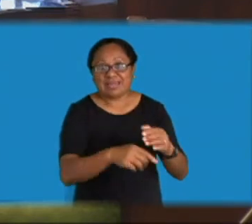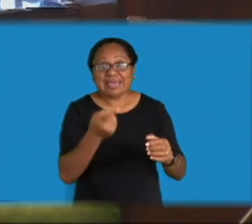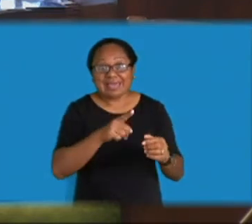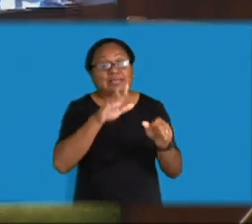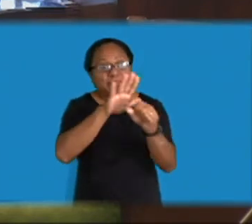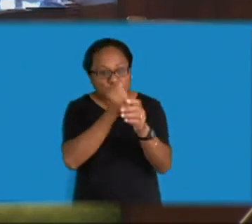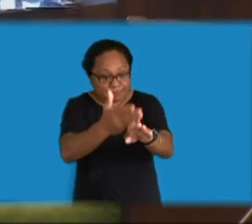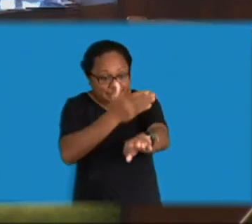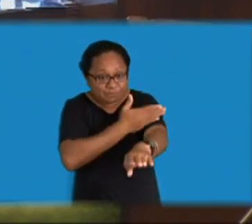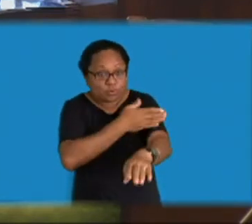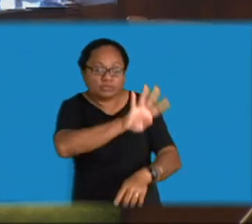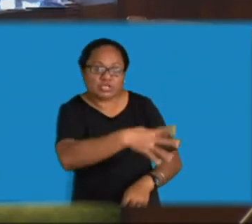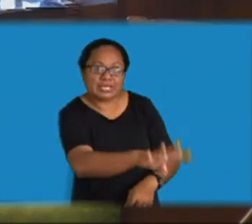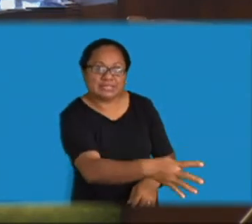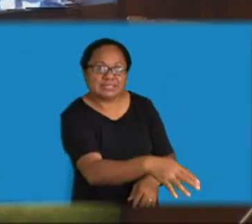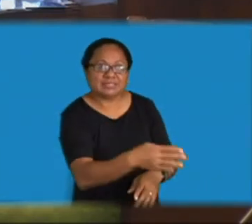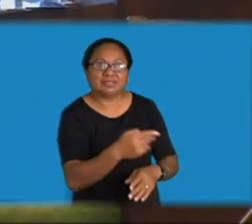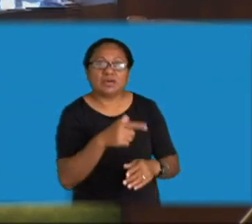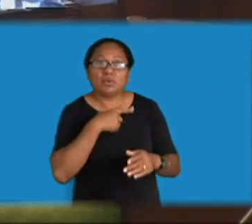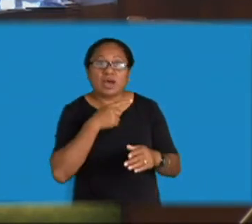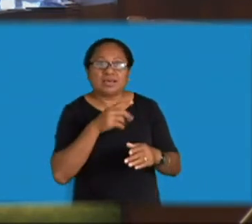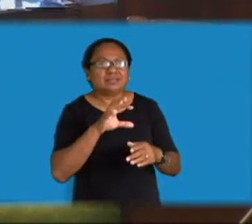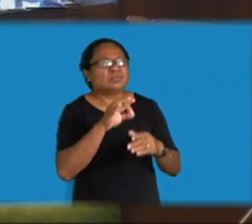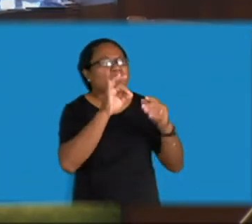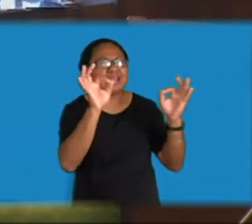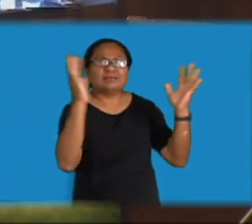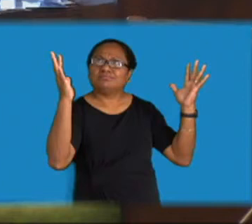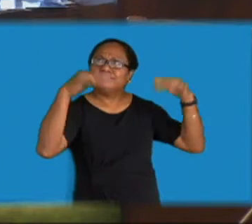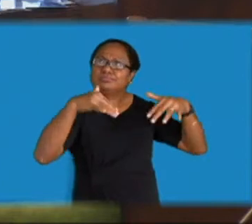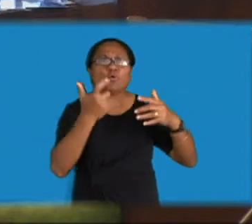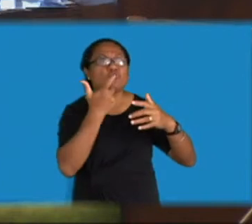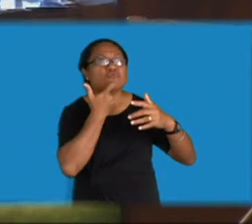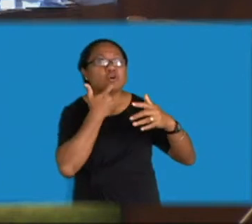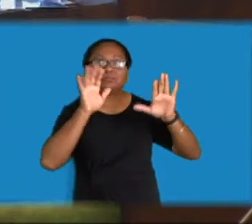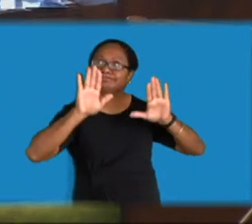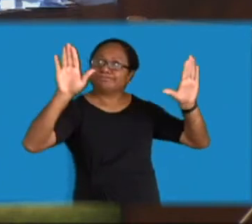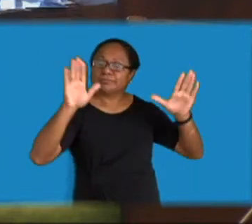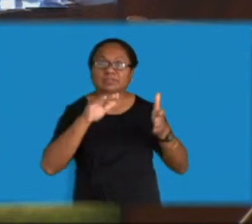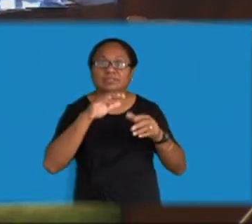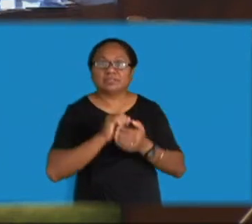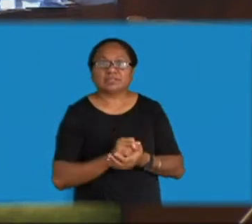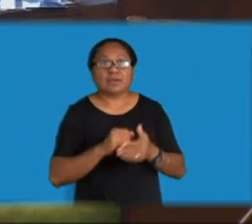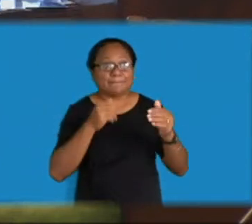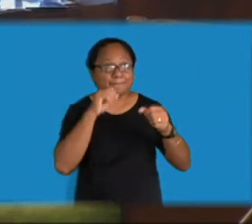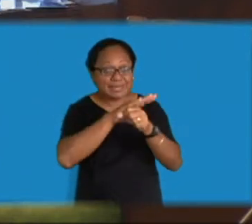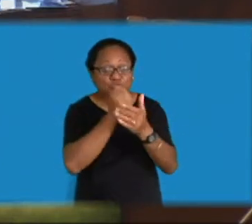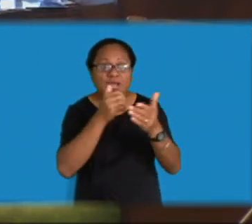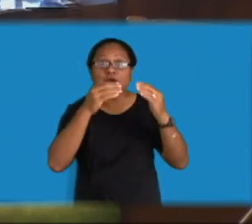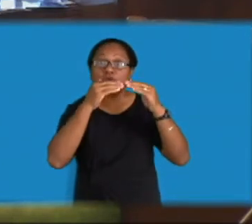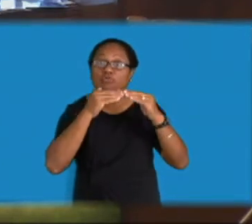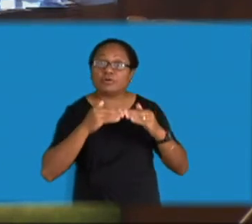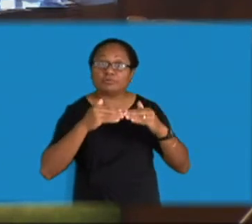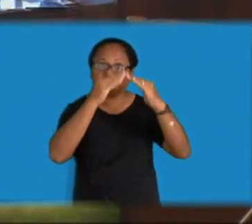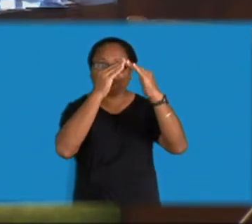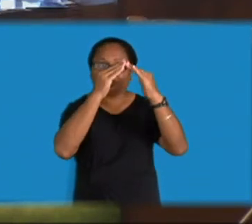done on the integrity of the slopes and the heights of rock faces, which need to have well-supported roofs and to avoid rock falls